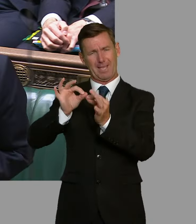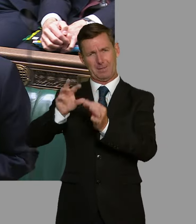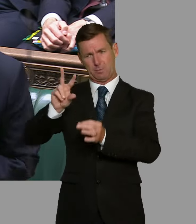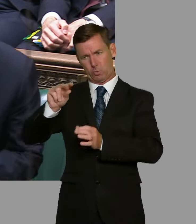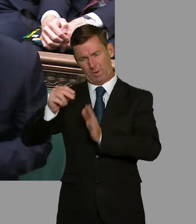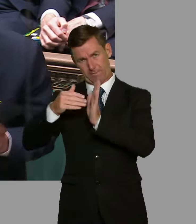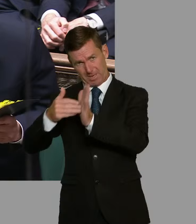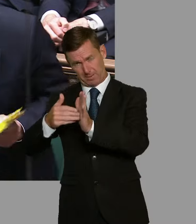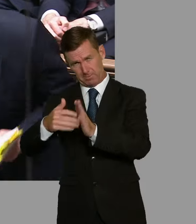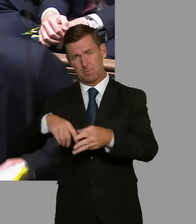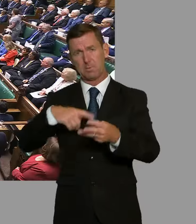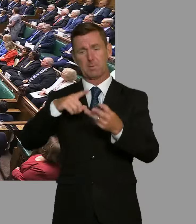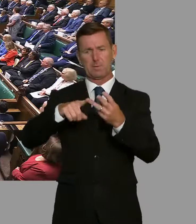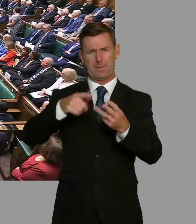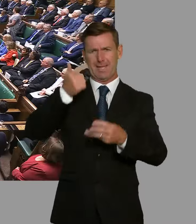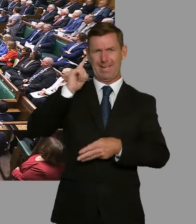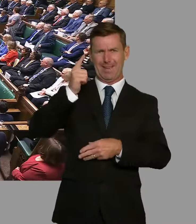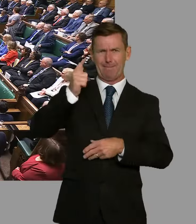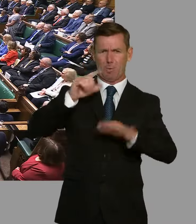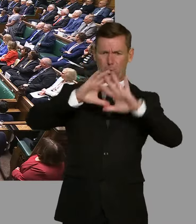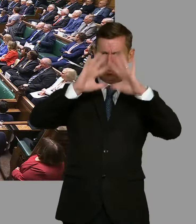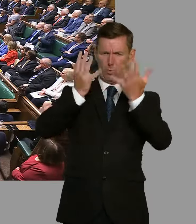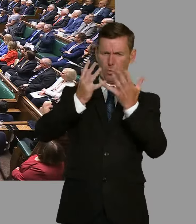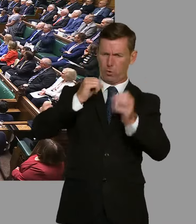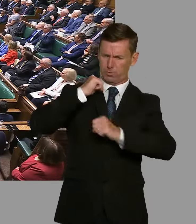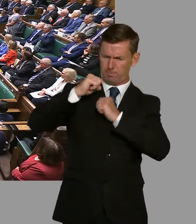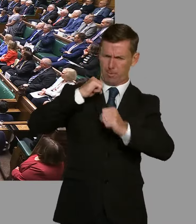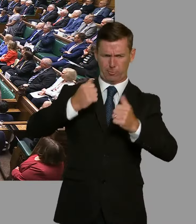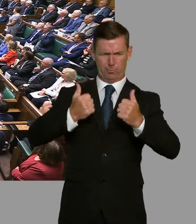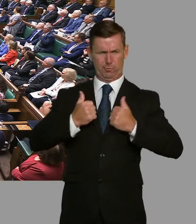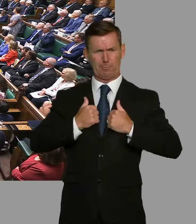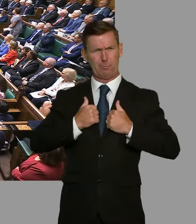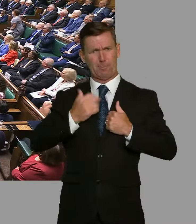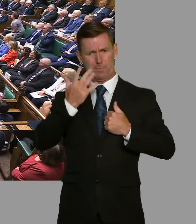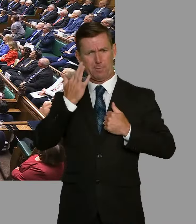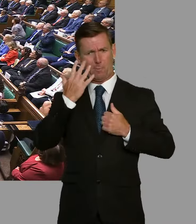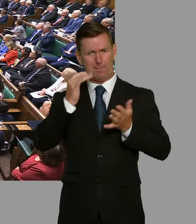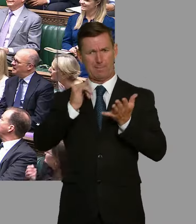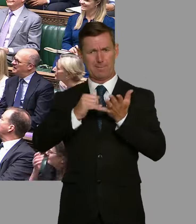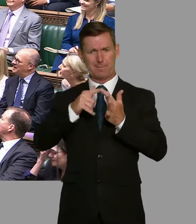in September. Thank you, Mr. Speaker. Since